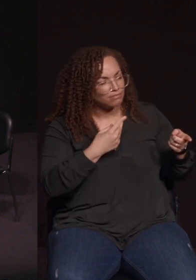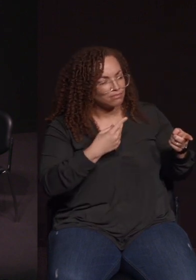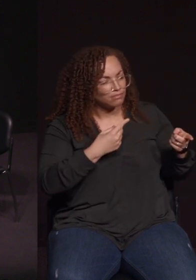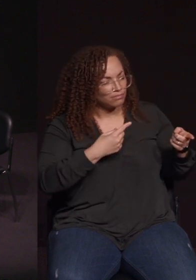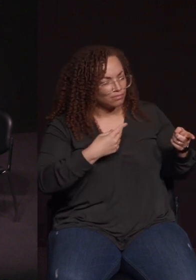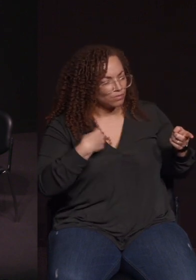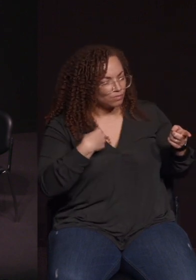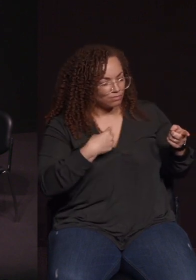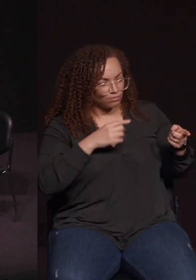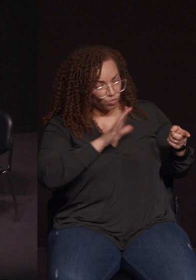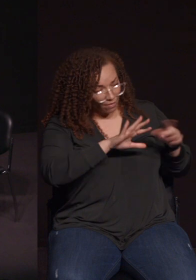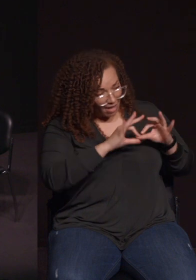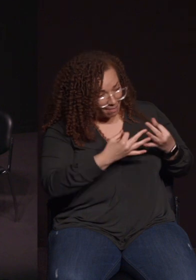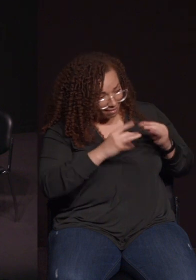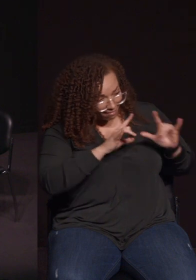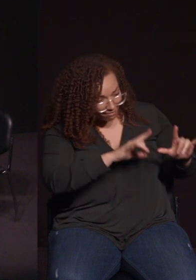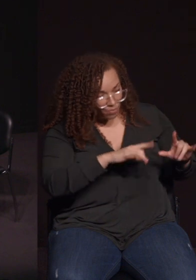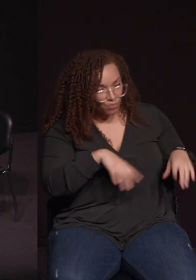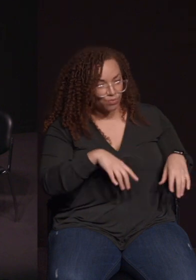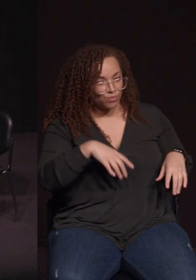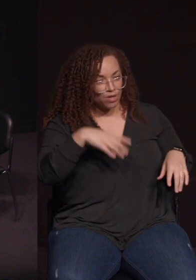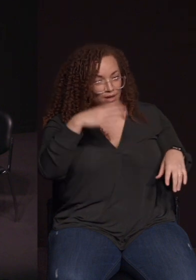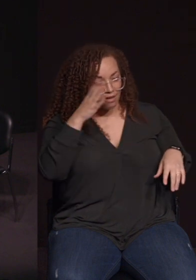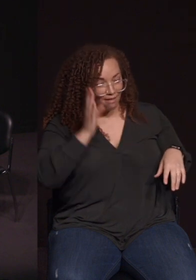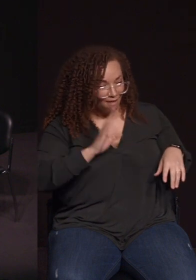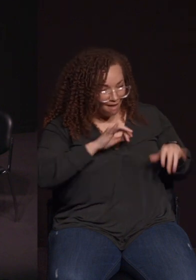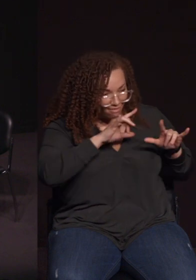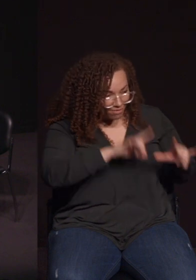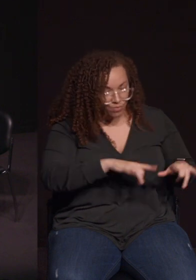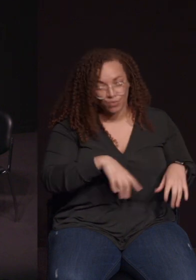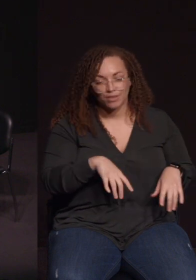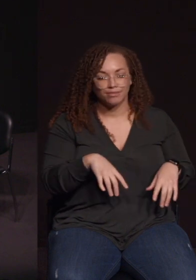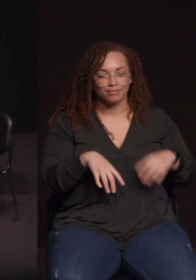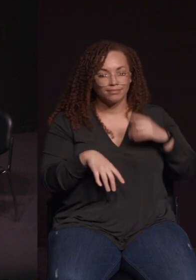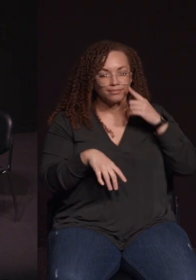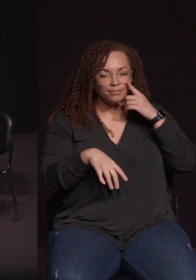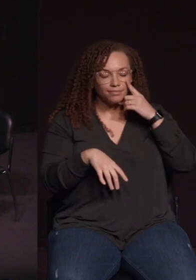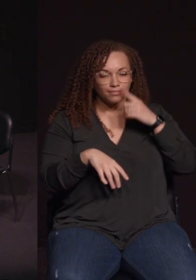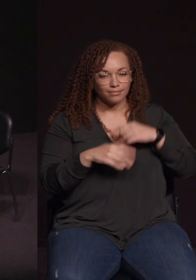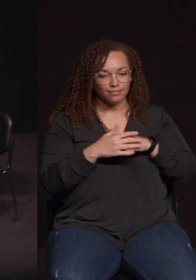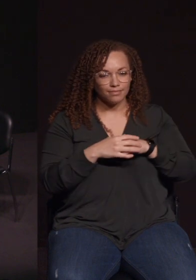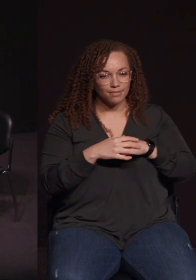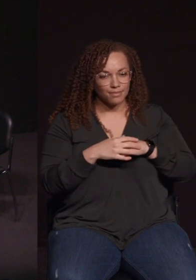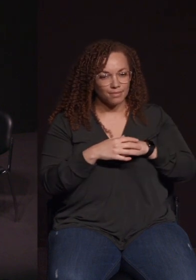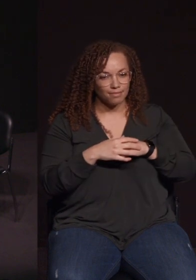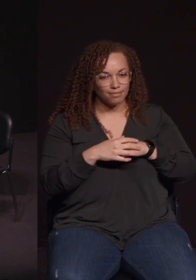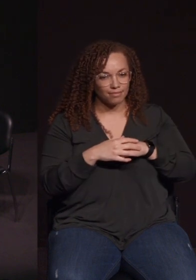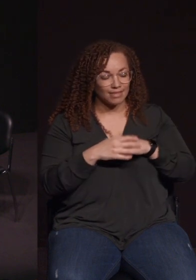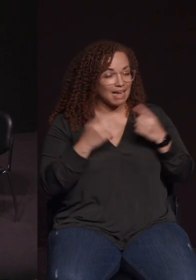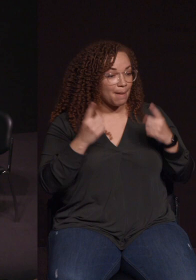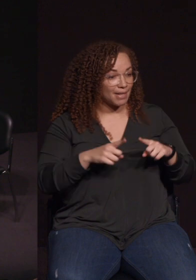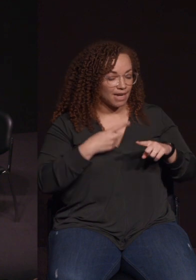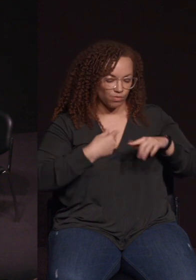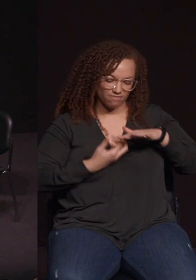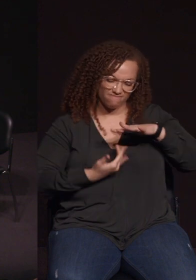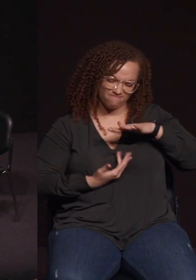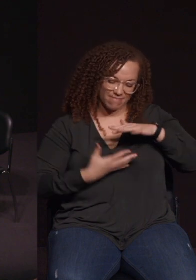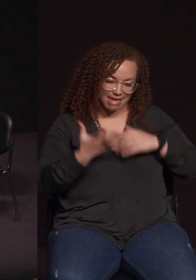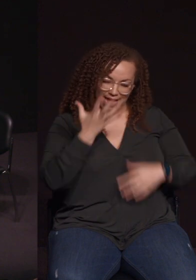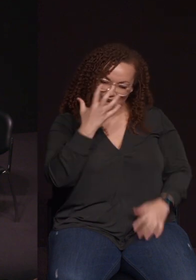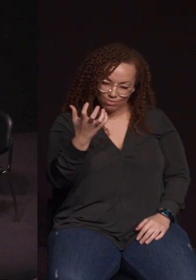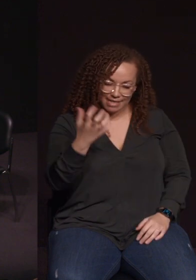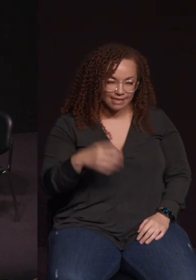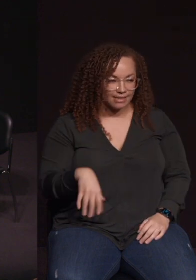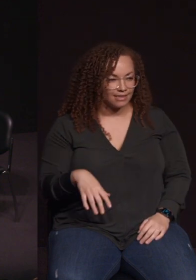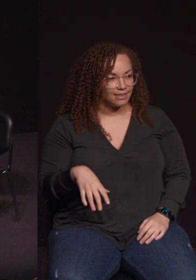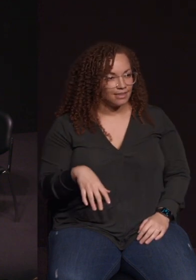had not responded in a text to him, you know, I talk about how angry I would still be in an anger